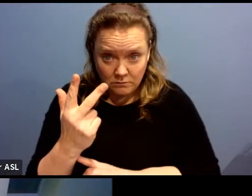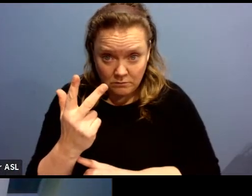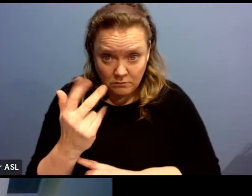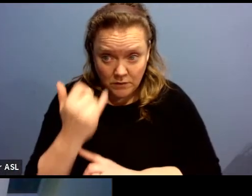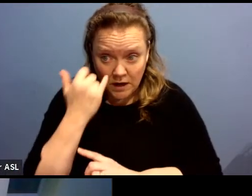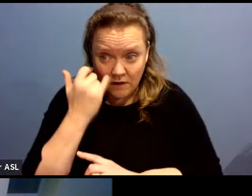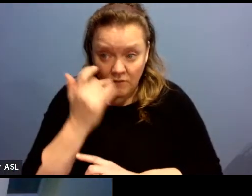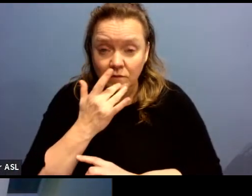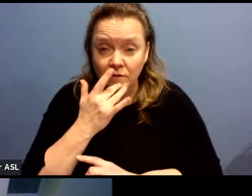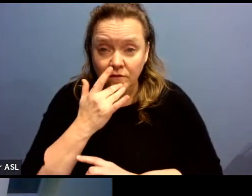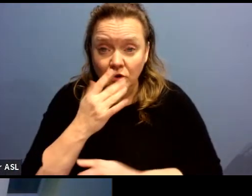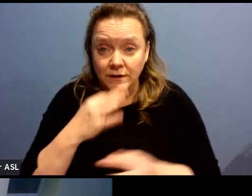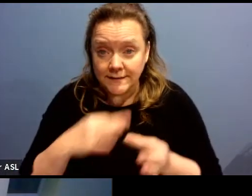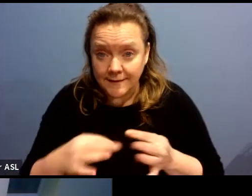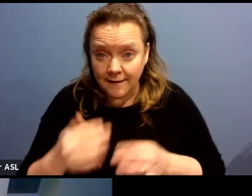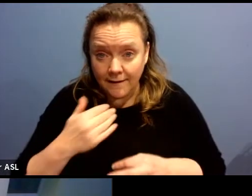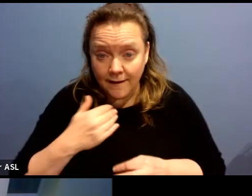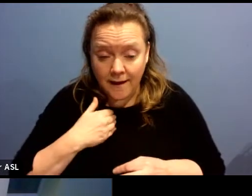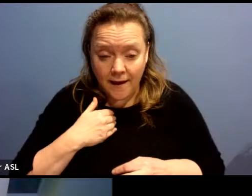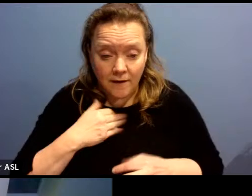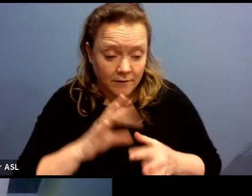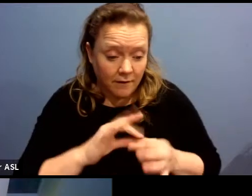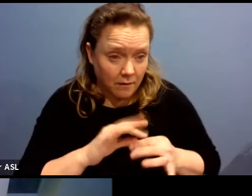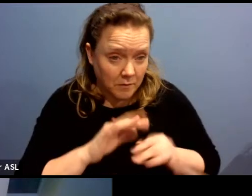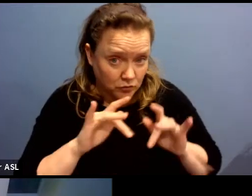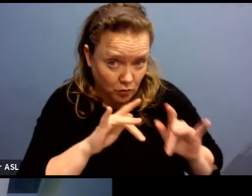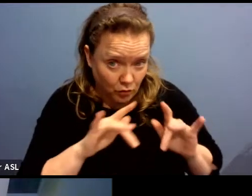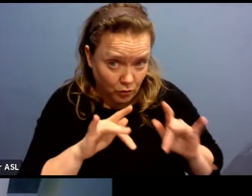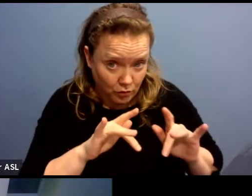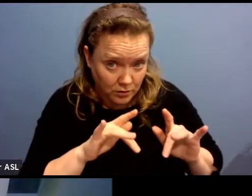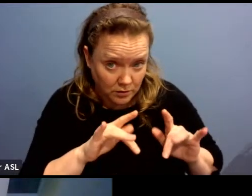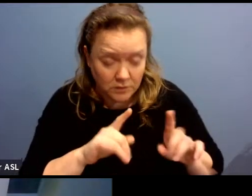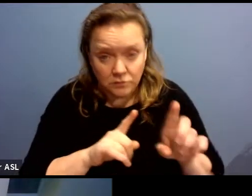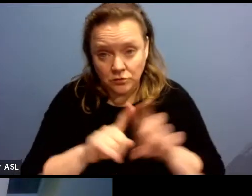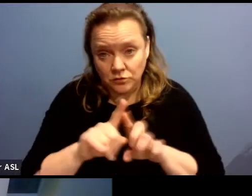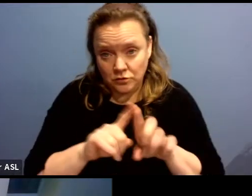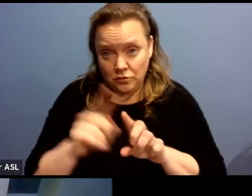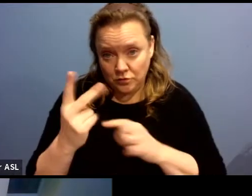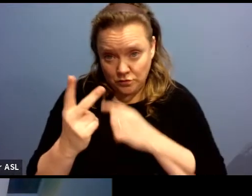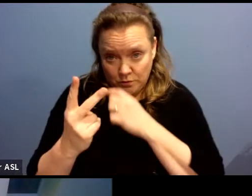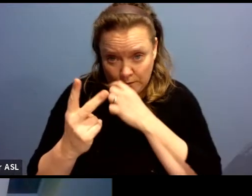leave testimony and voicemail, please push *2.